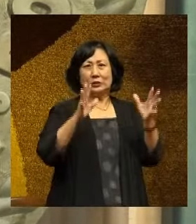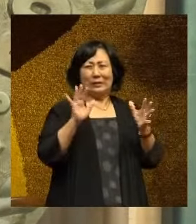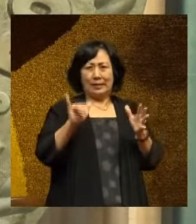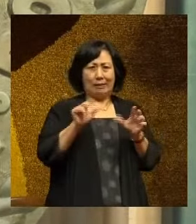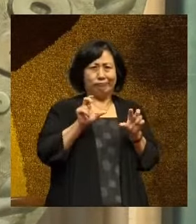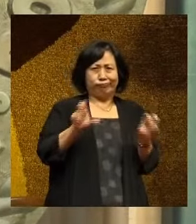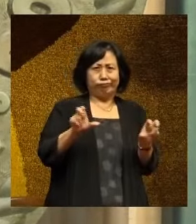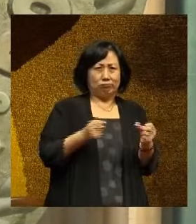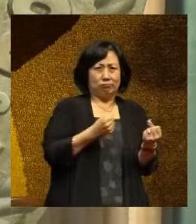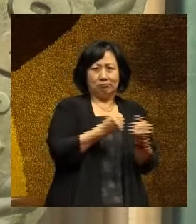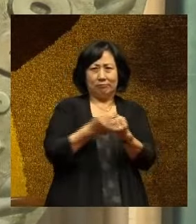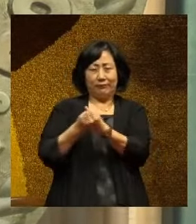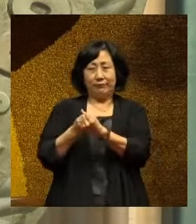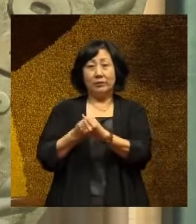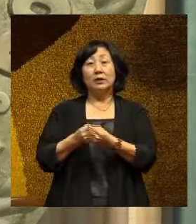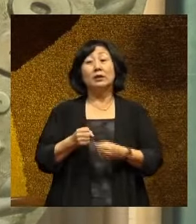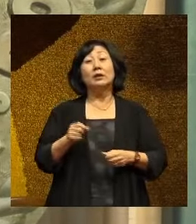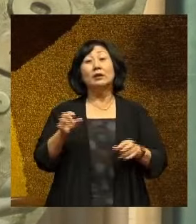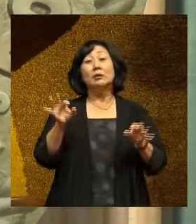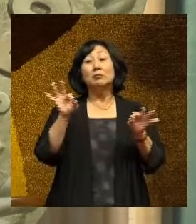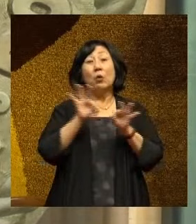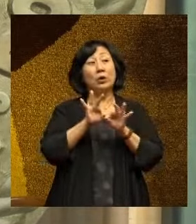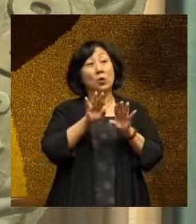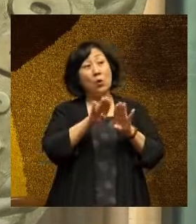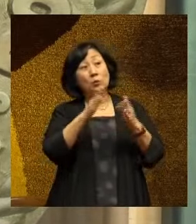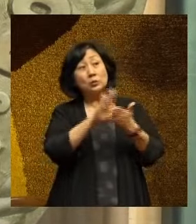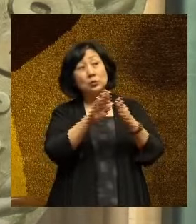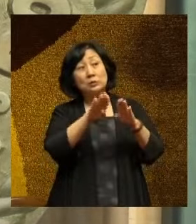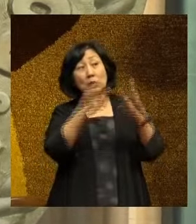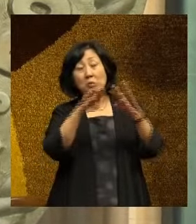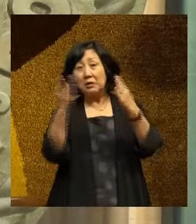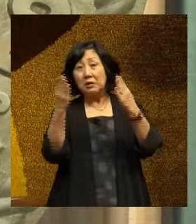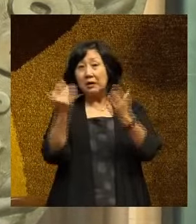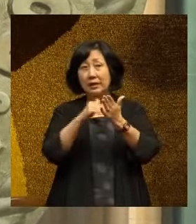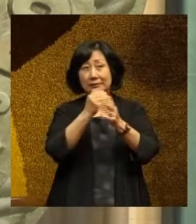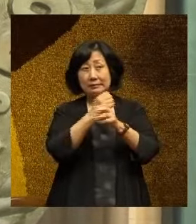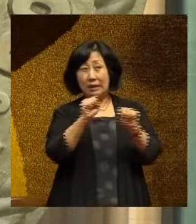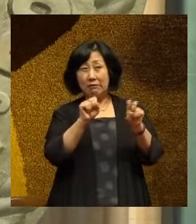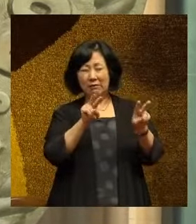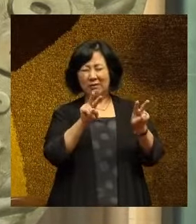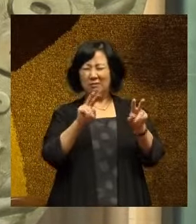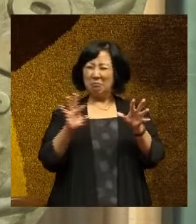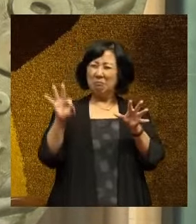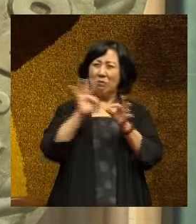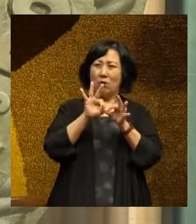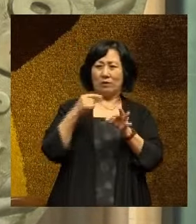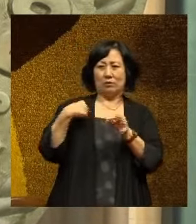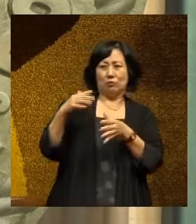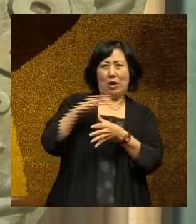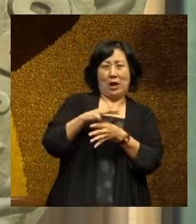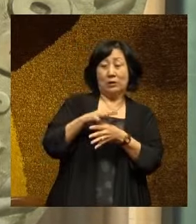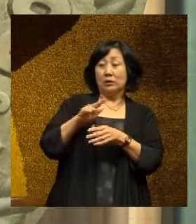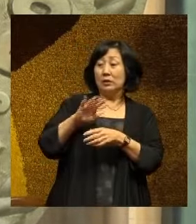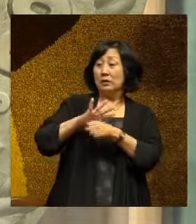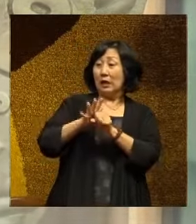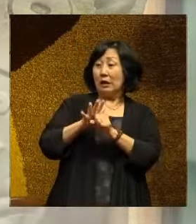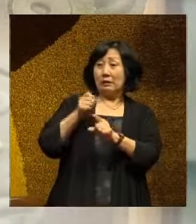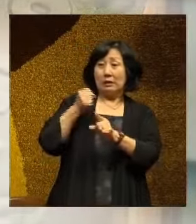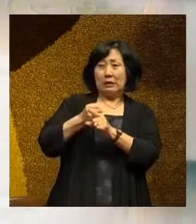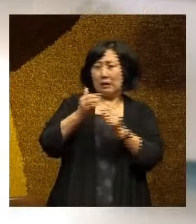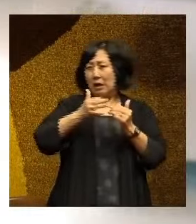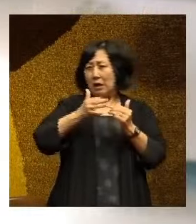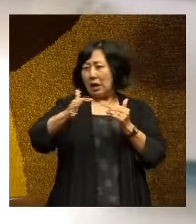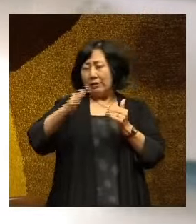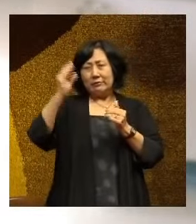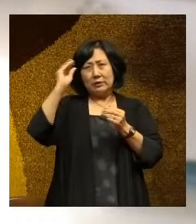why safely reopening schools was one of our top priorities after the pandemic hit. We knew